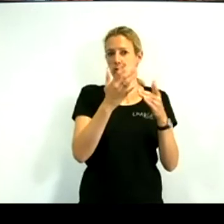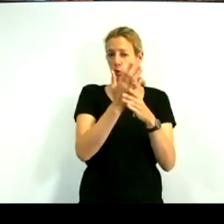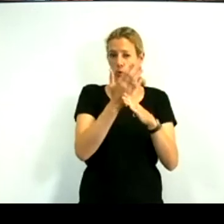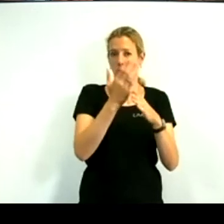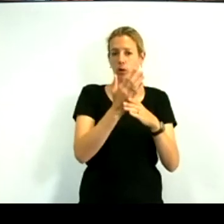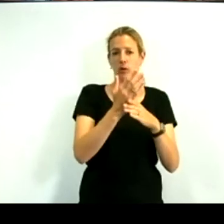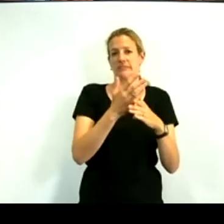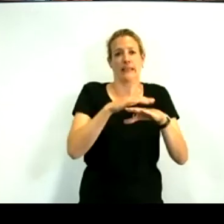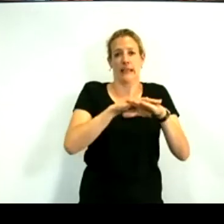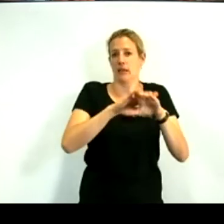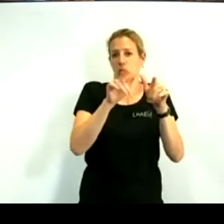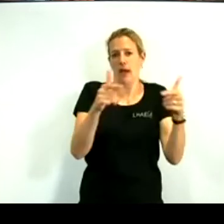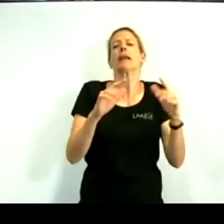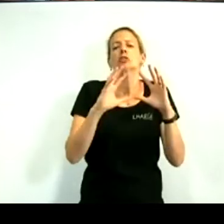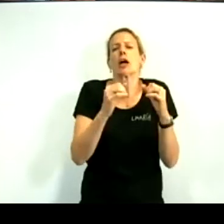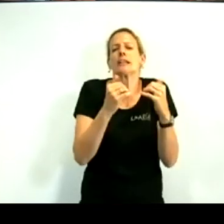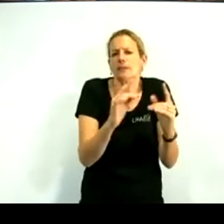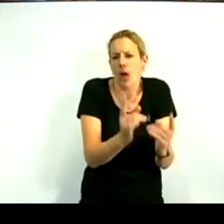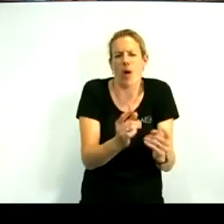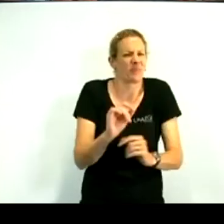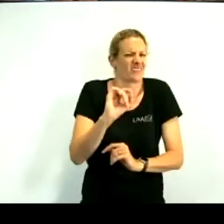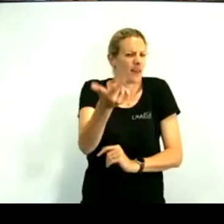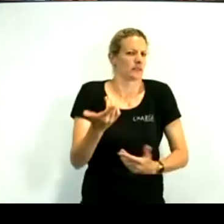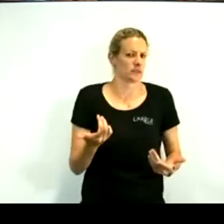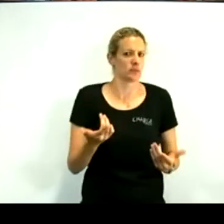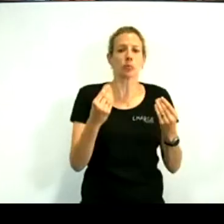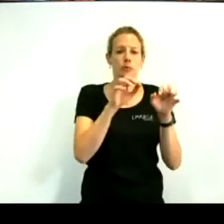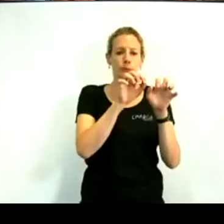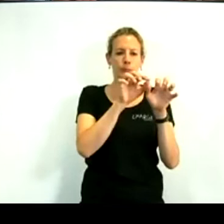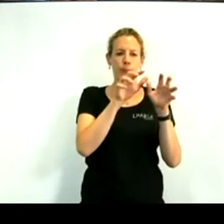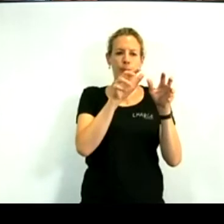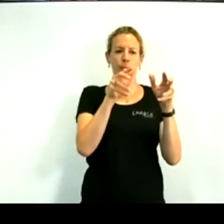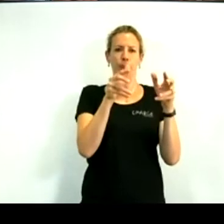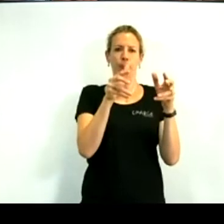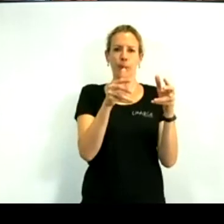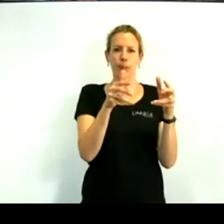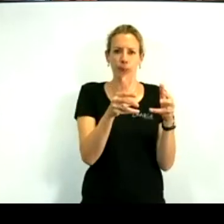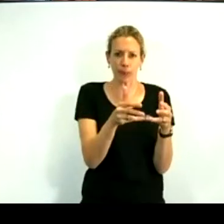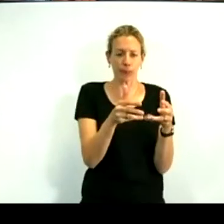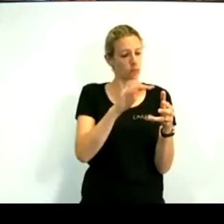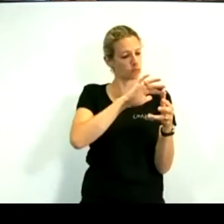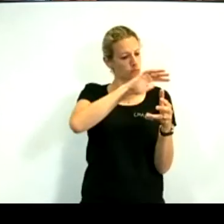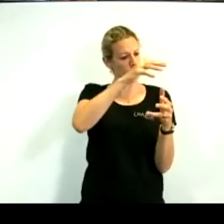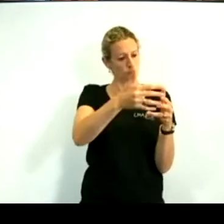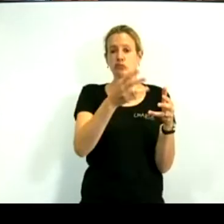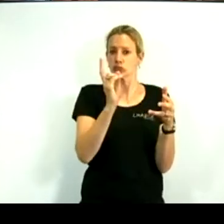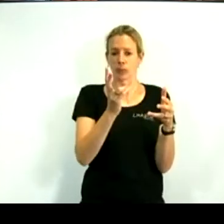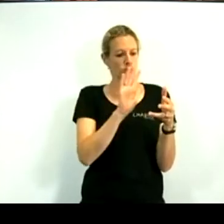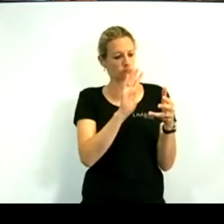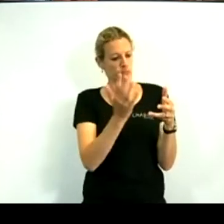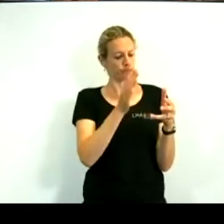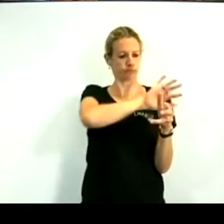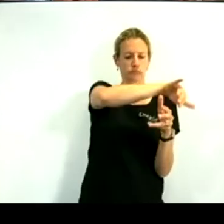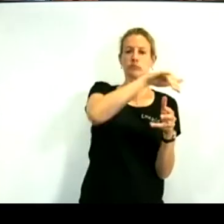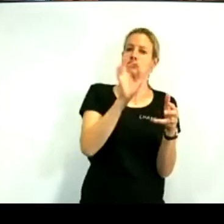but unusual. So usually there's the top part of the retina and then a coloboma, whether it's big or